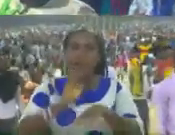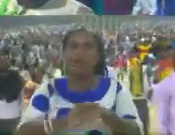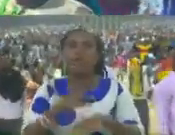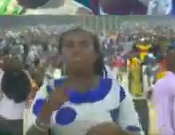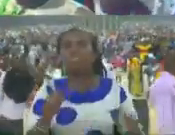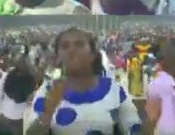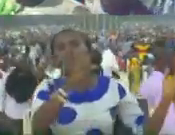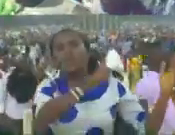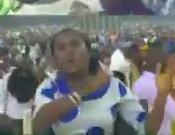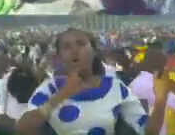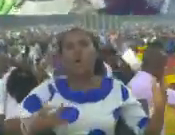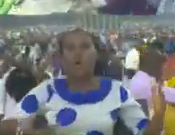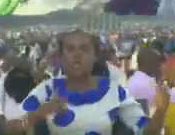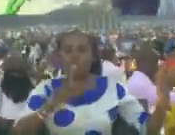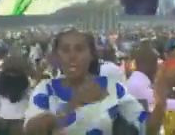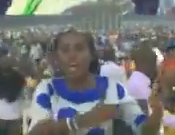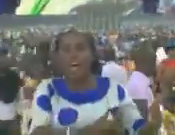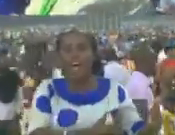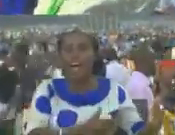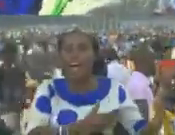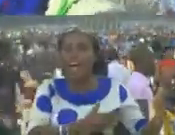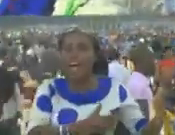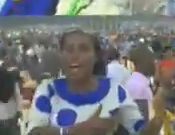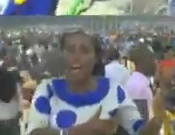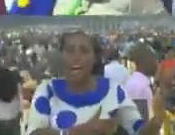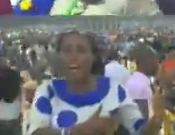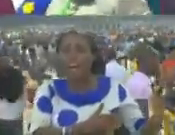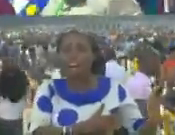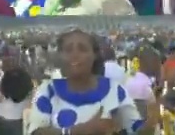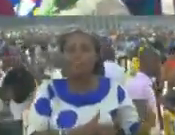am on the Lord's side.